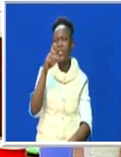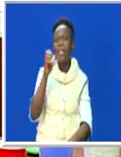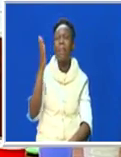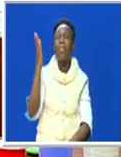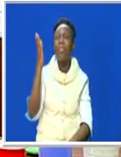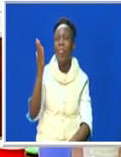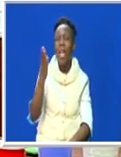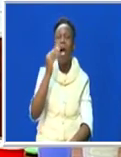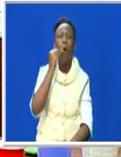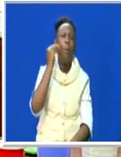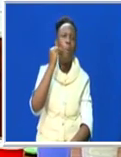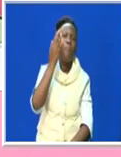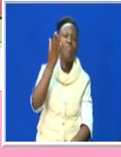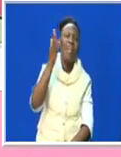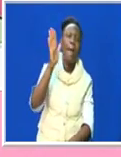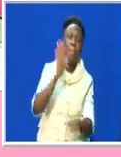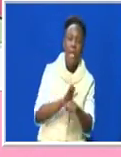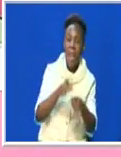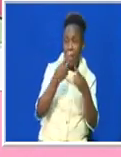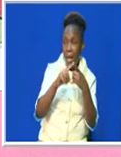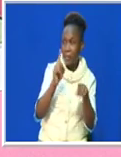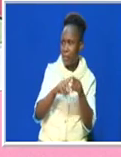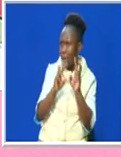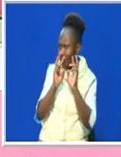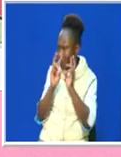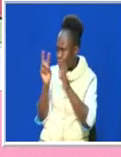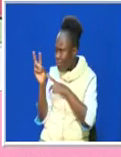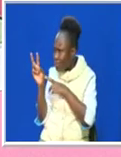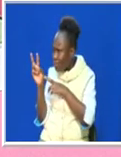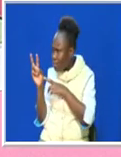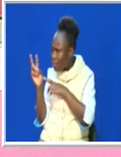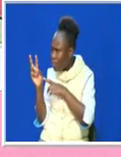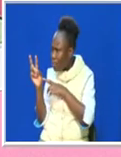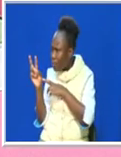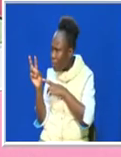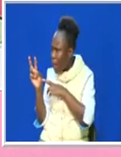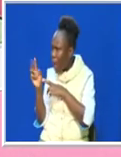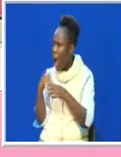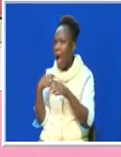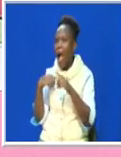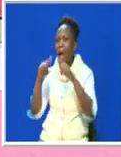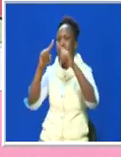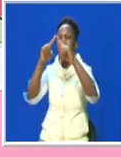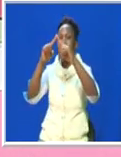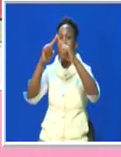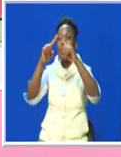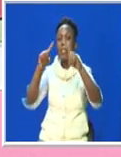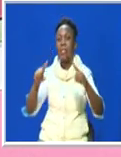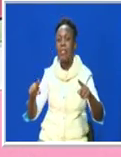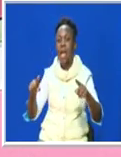On my chart here, I have the triangle